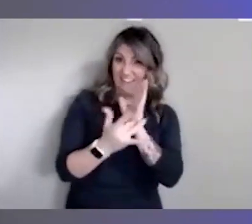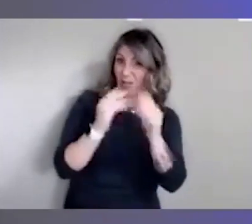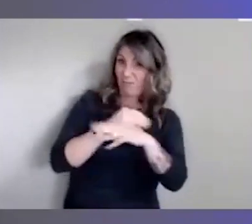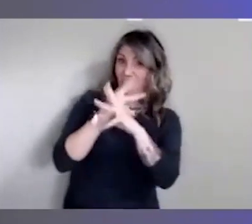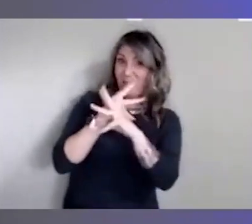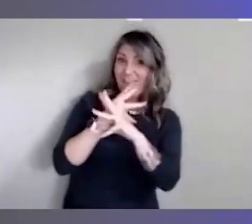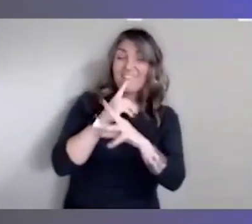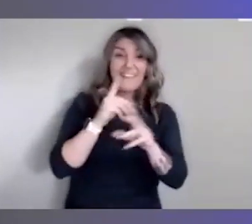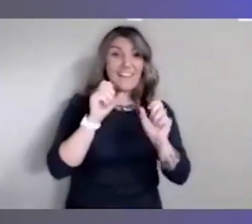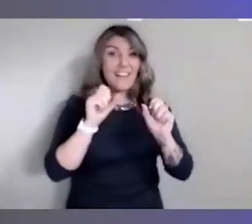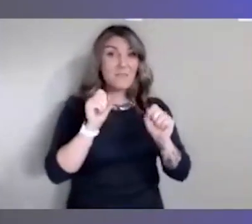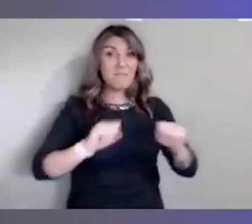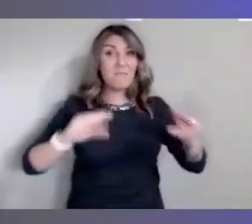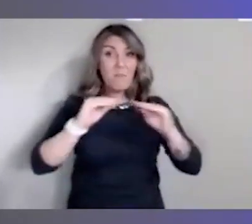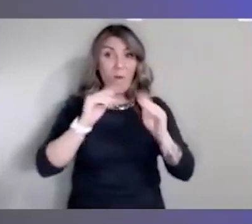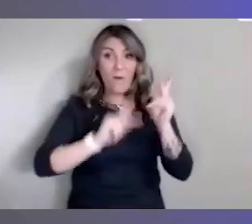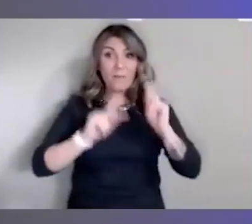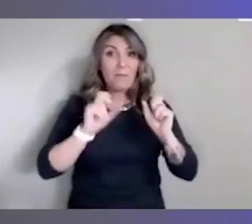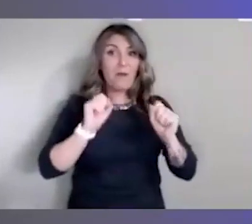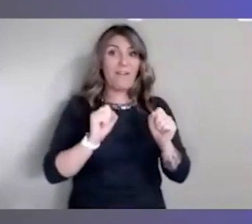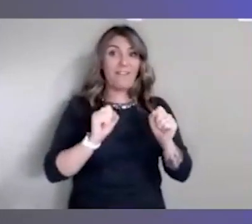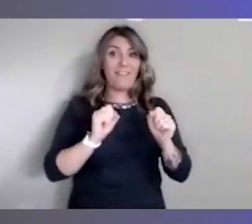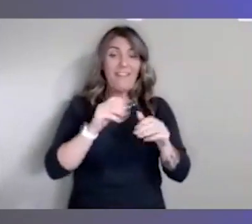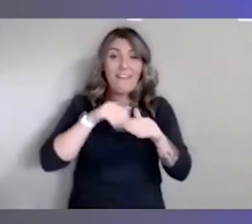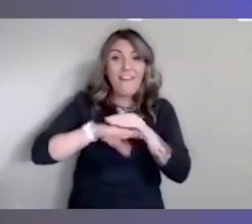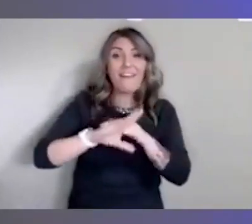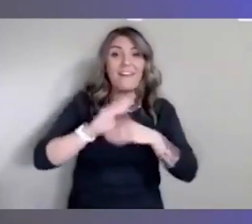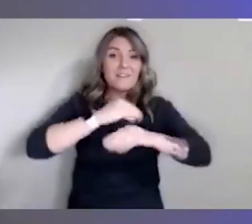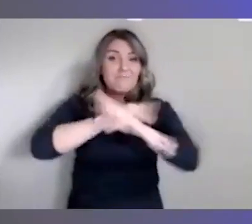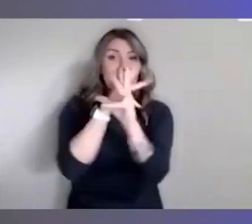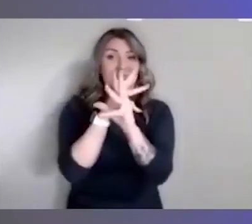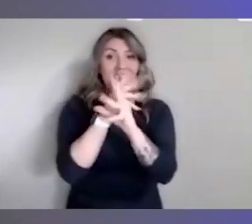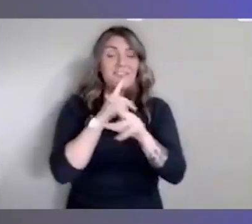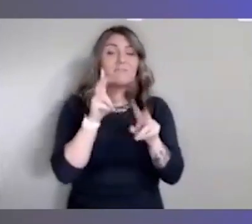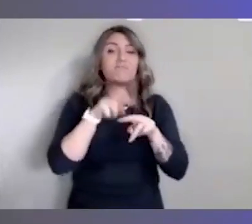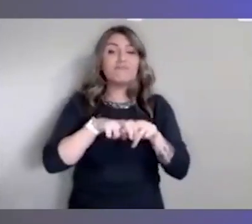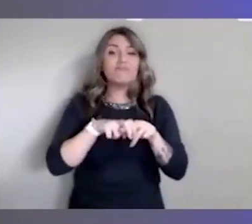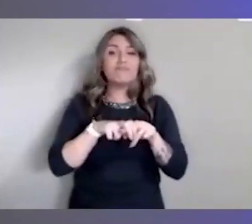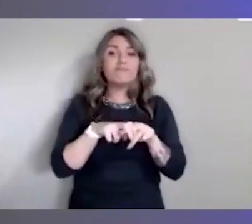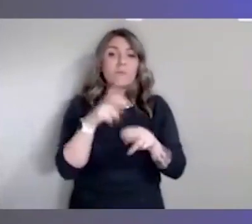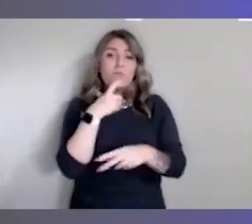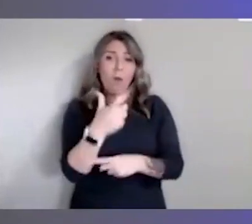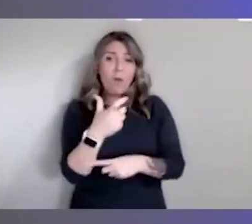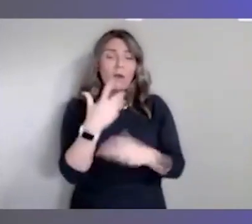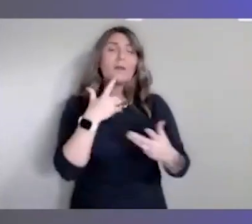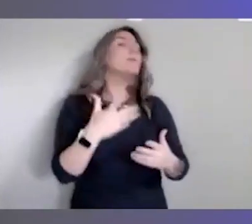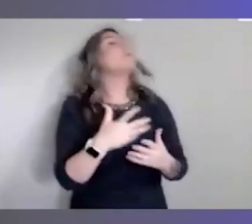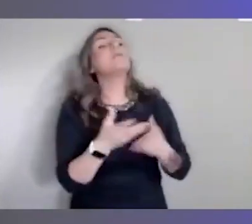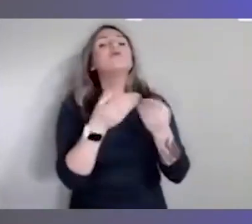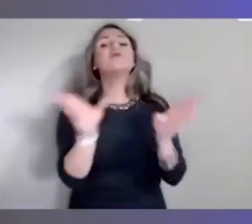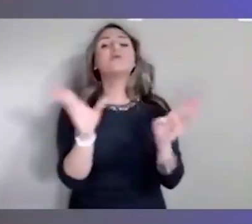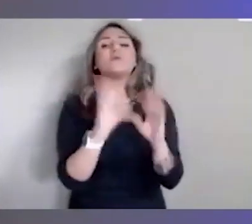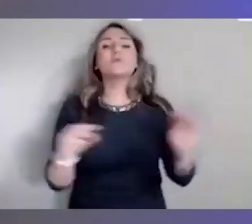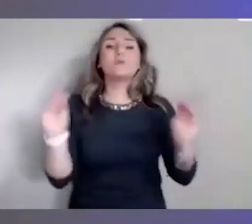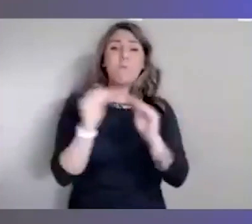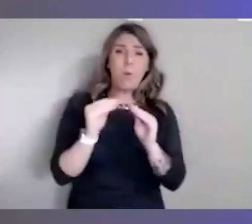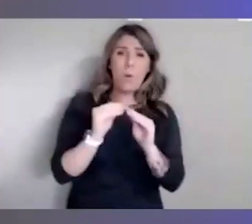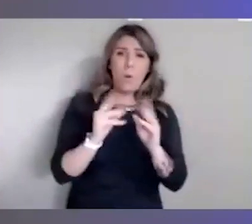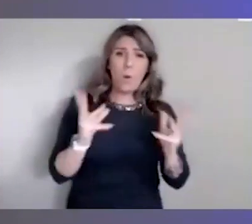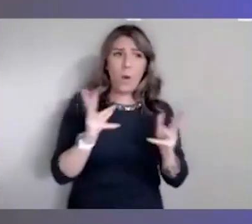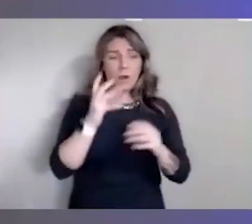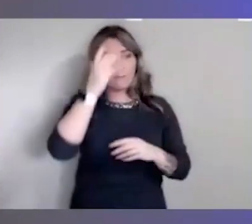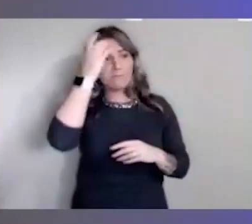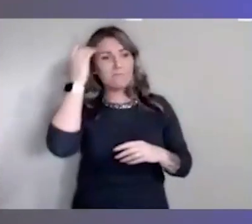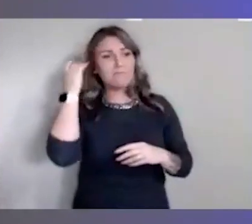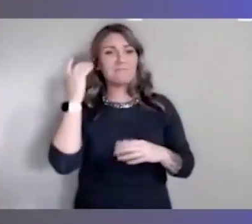in. That's a good thing. I think in general we're going to be much more, I think it's spurred greater